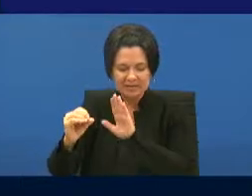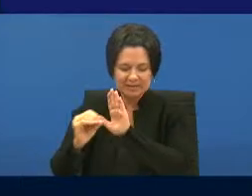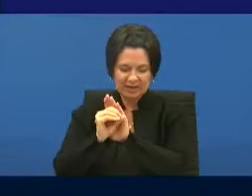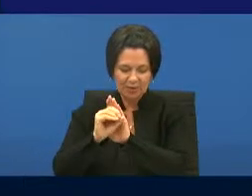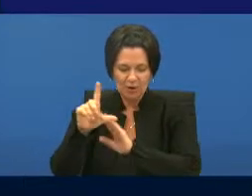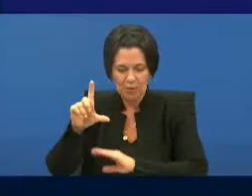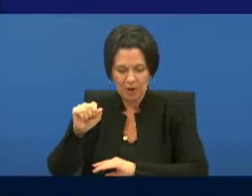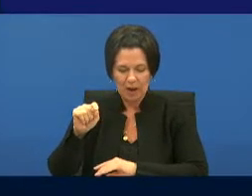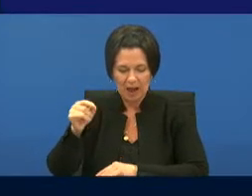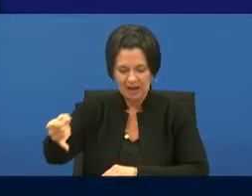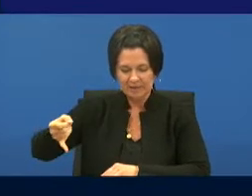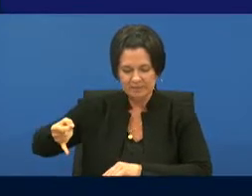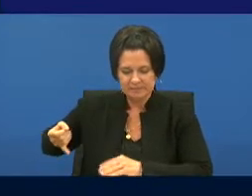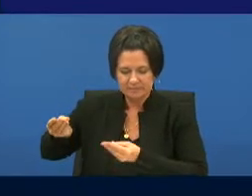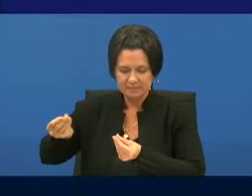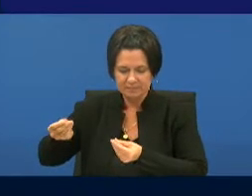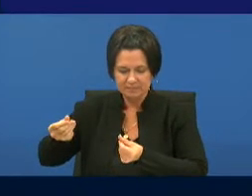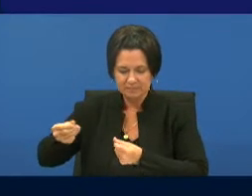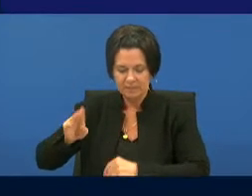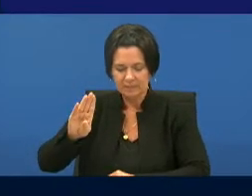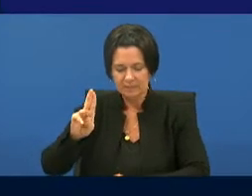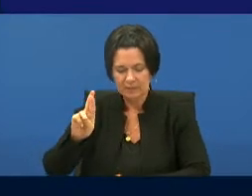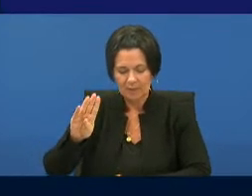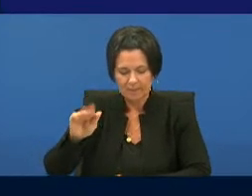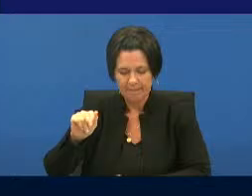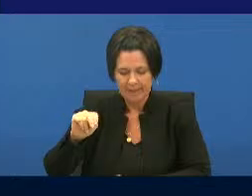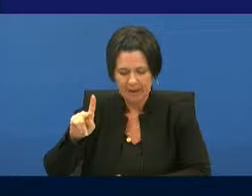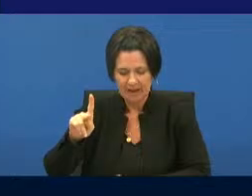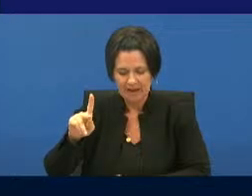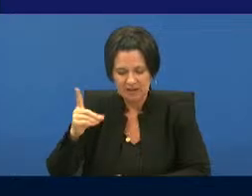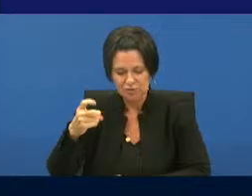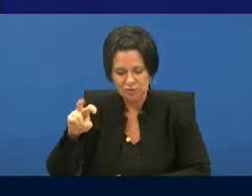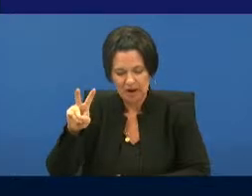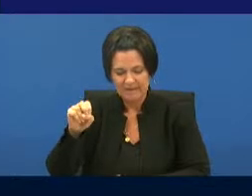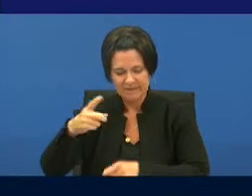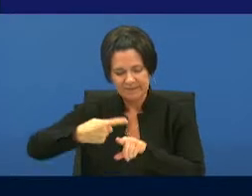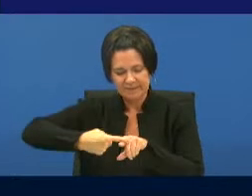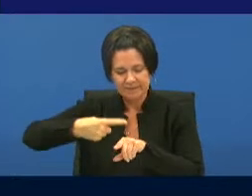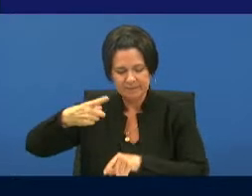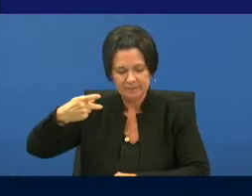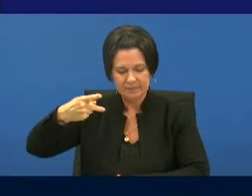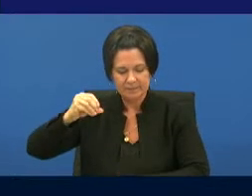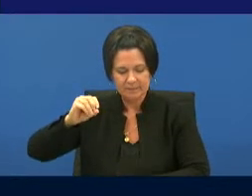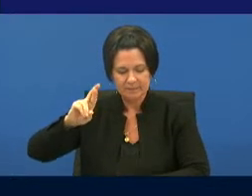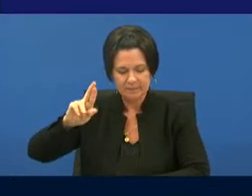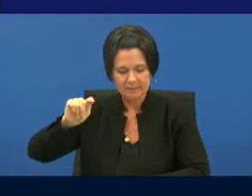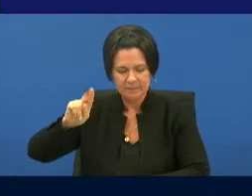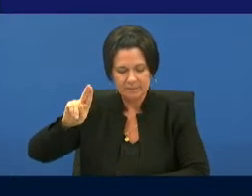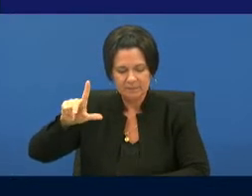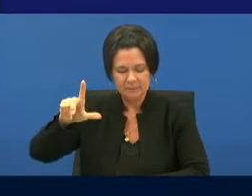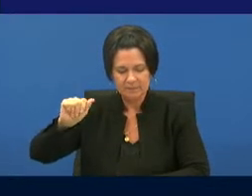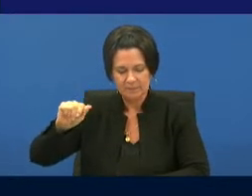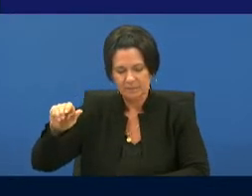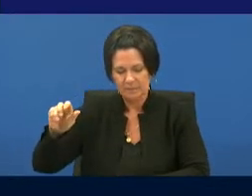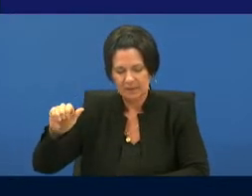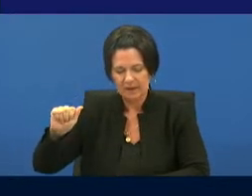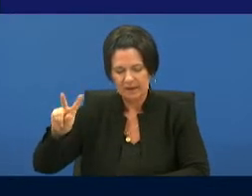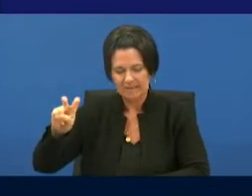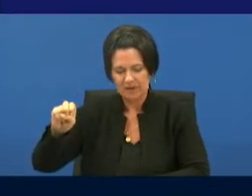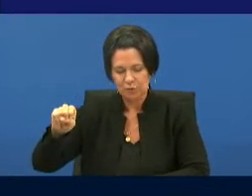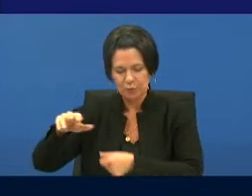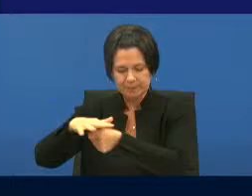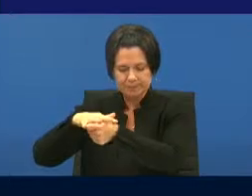of Burbank Drive, west of Partula Avenue, Council District 12, Rocca. Commission action, motion